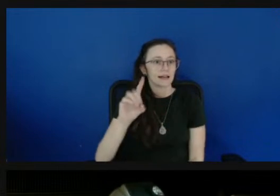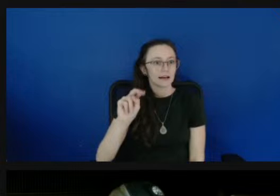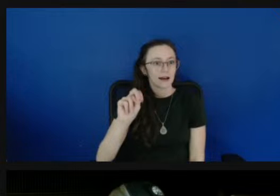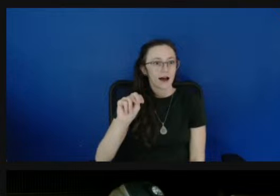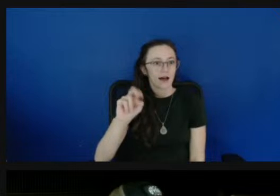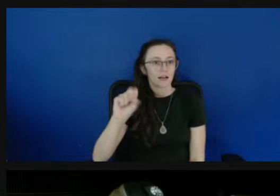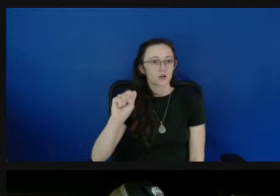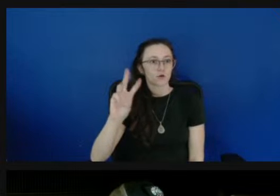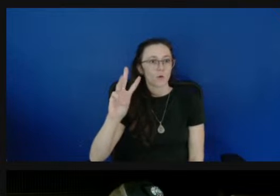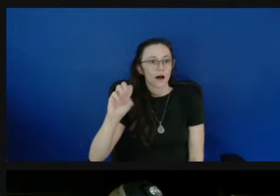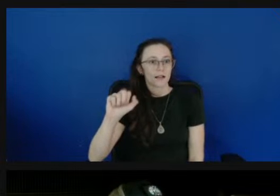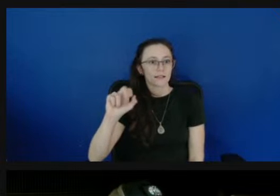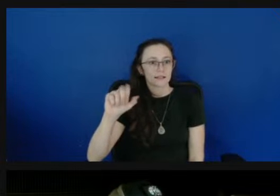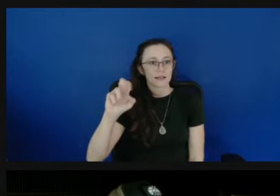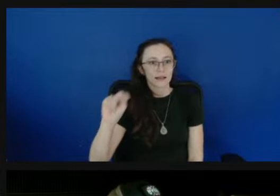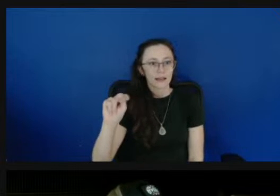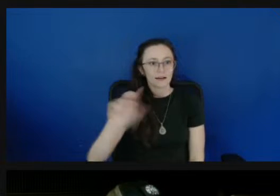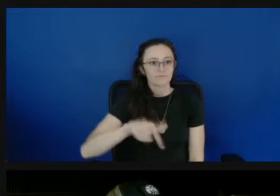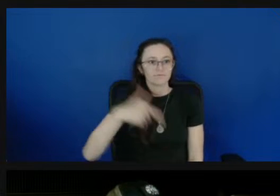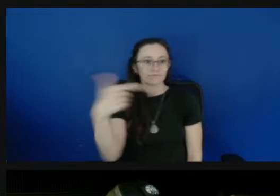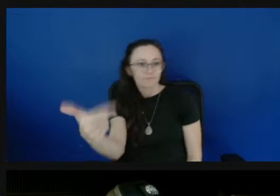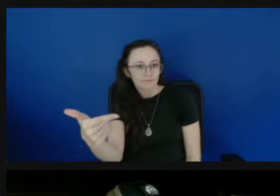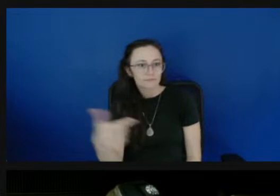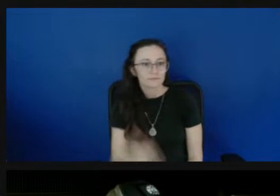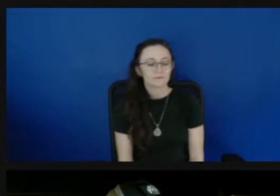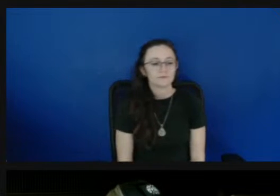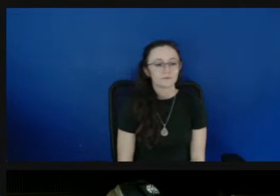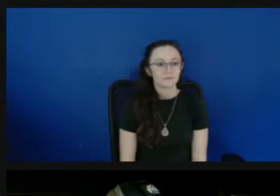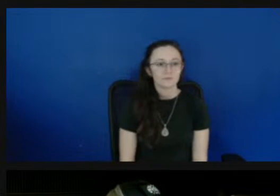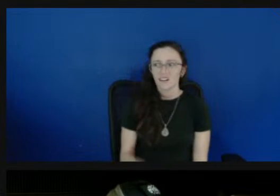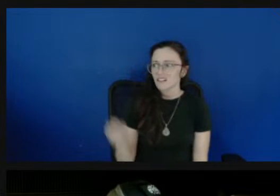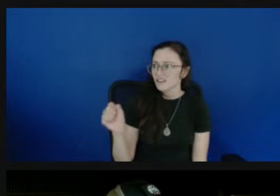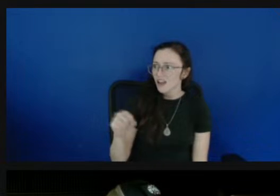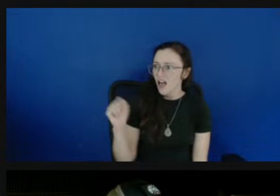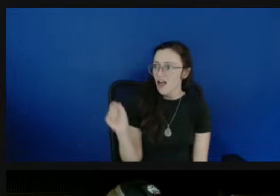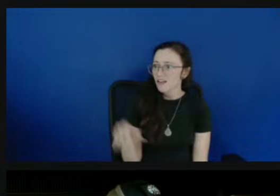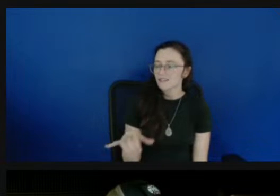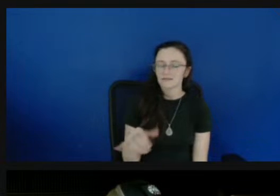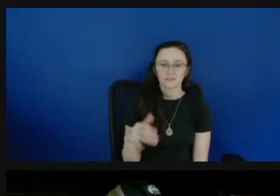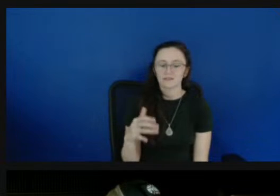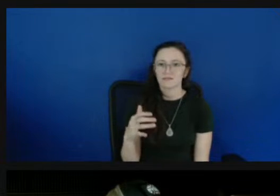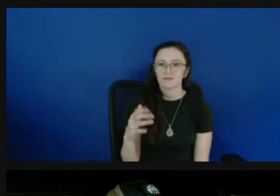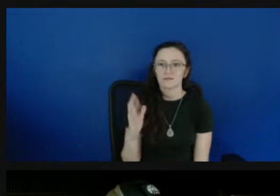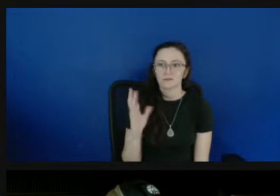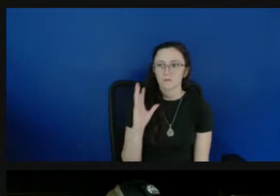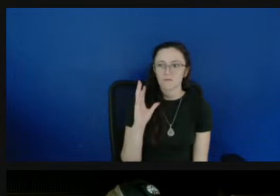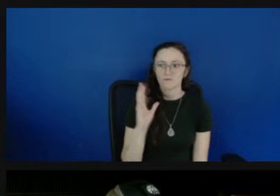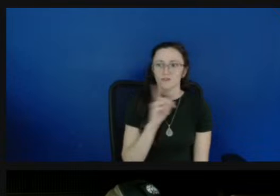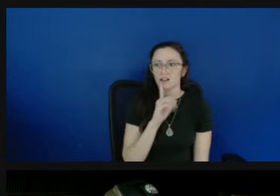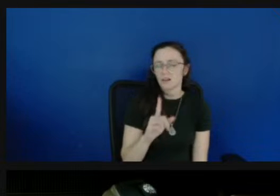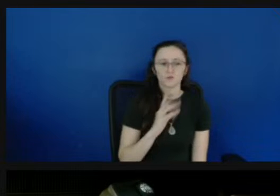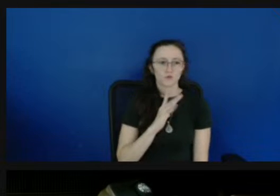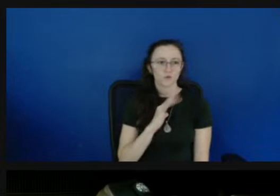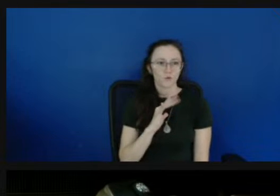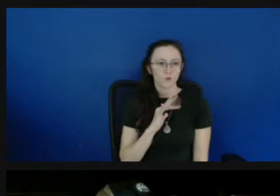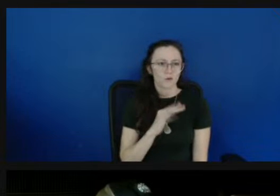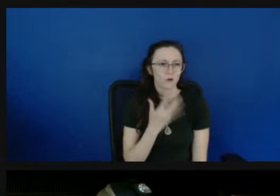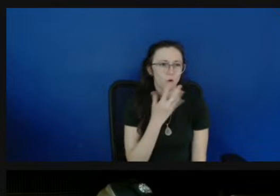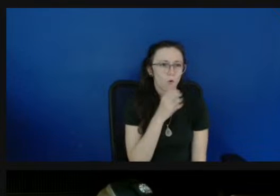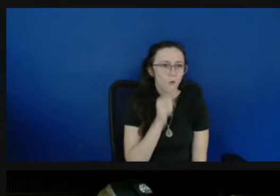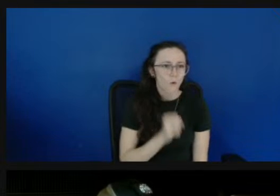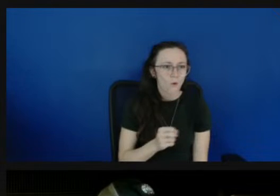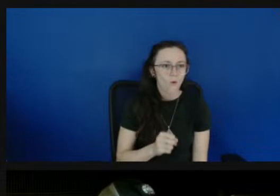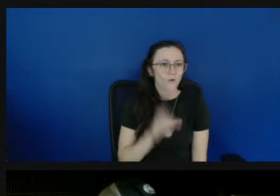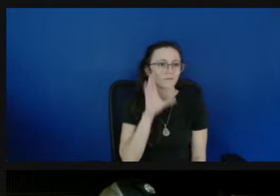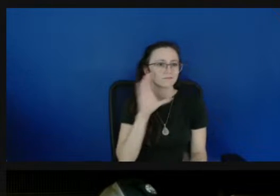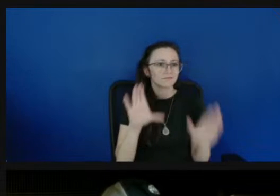Dane? I was just going to say that the aesthetic of that video is so cool. Just the old grittiness of it and black and white